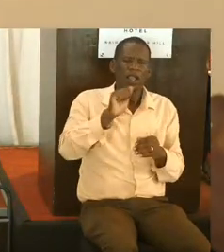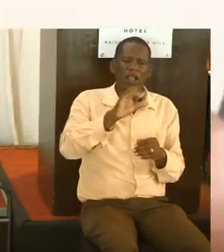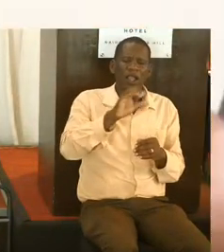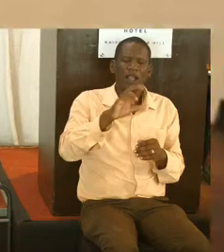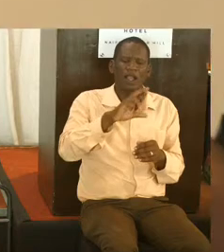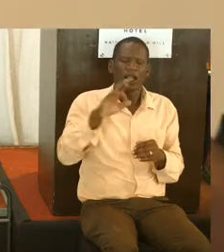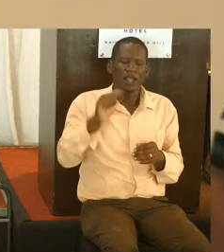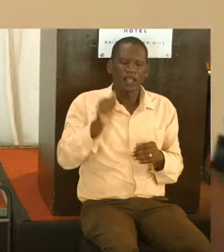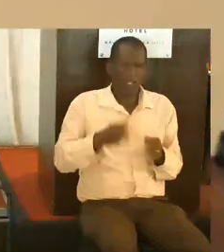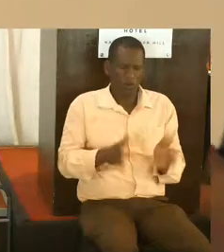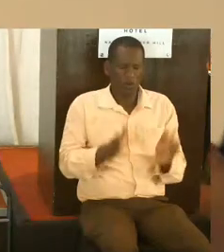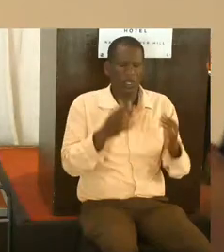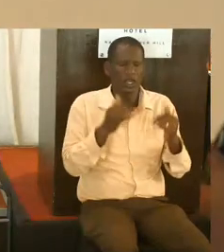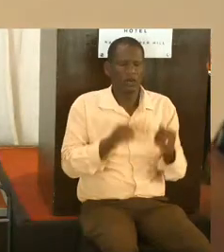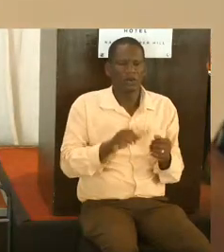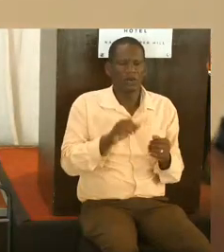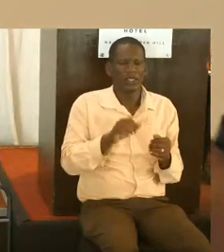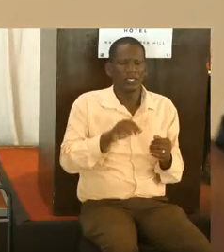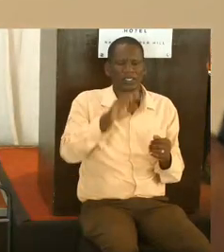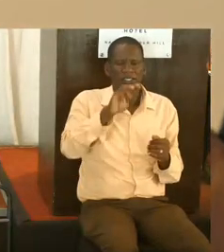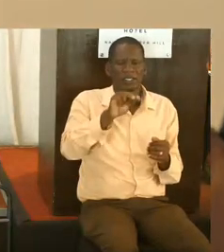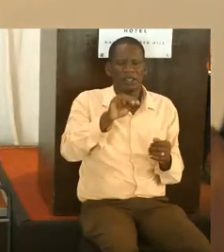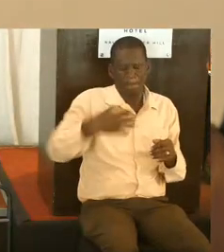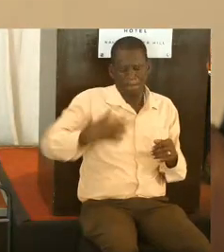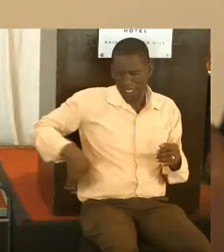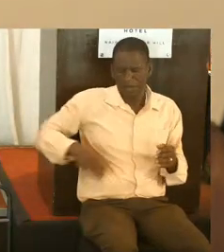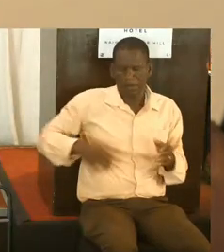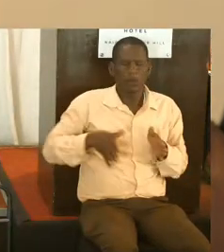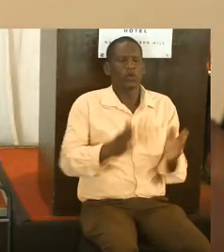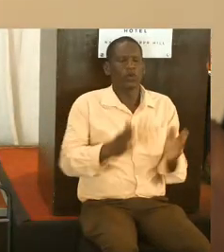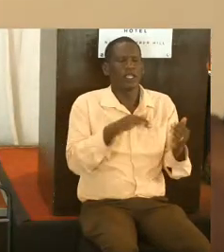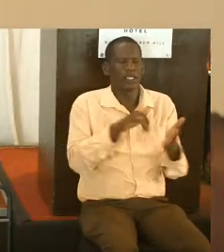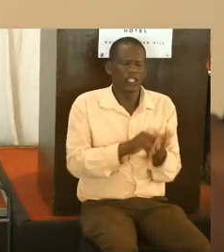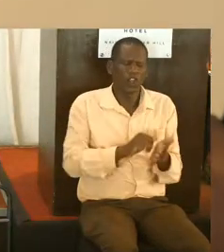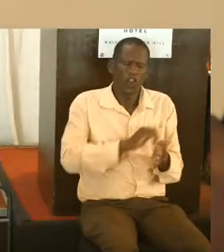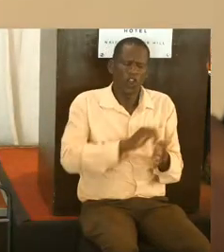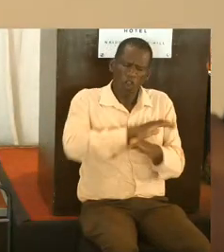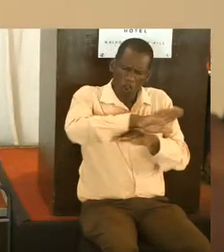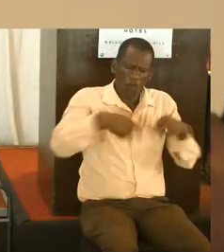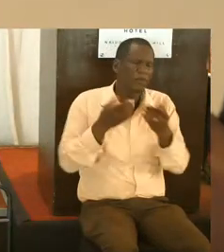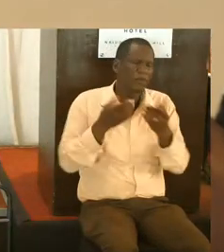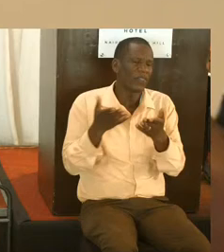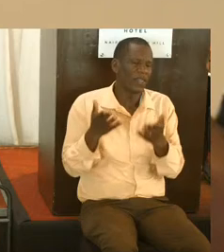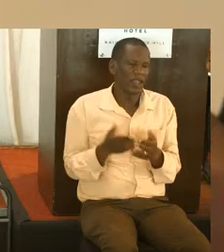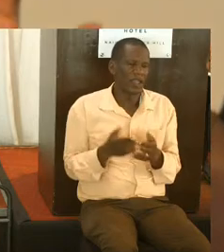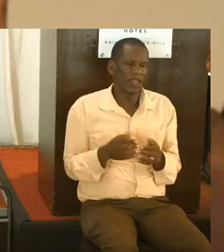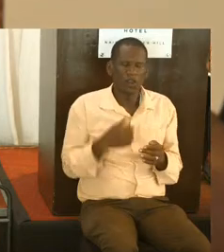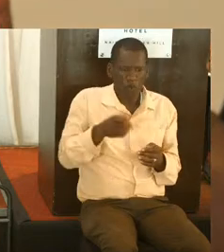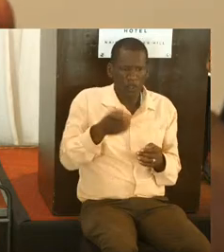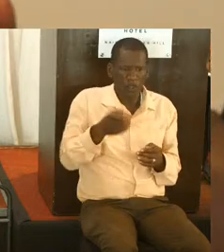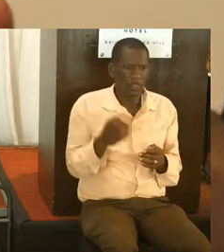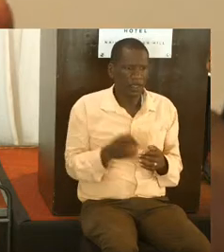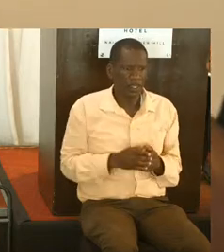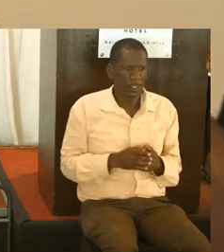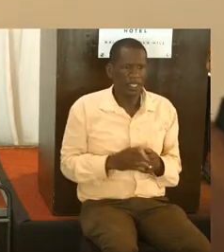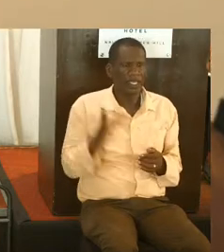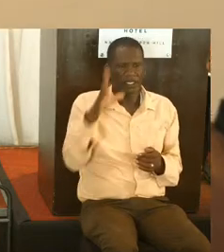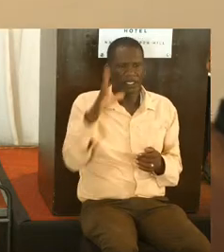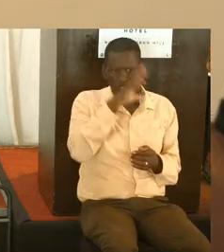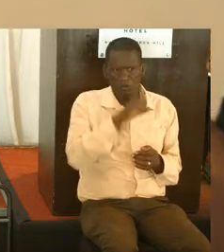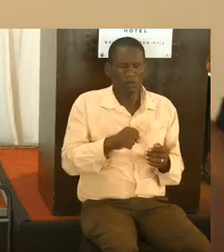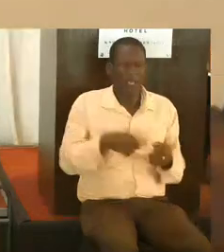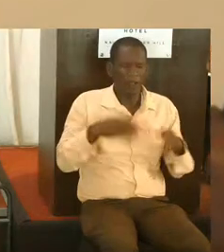but it now Kenneth matiba Road is that everybody who works there is presumed to be a